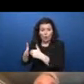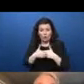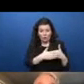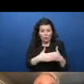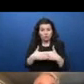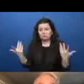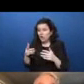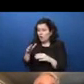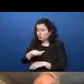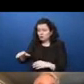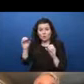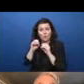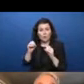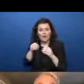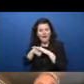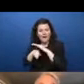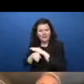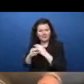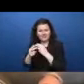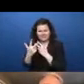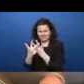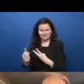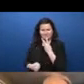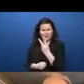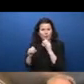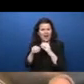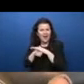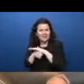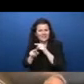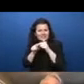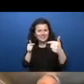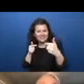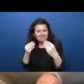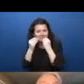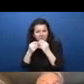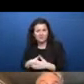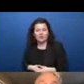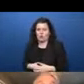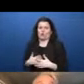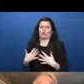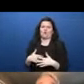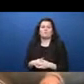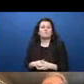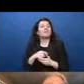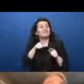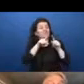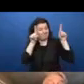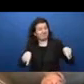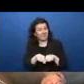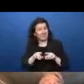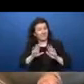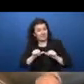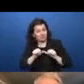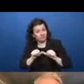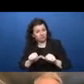think it's a great session. It's a great point. And this graphic will be available after the fact, as will the whole